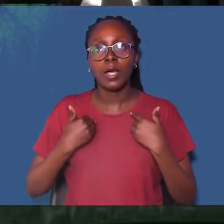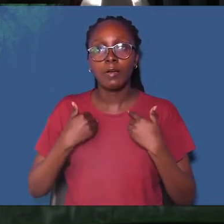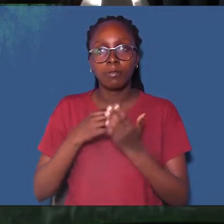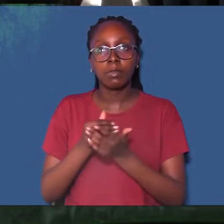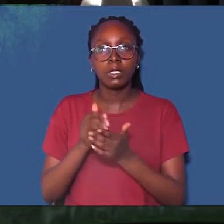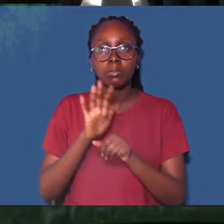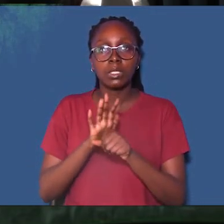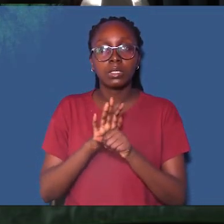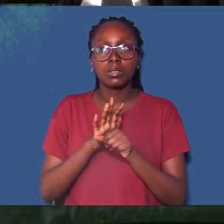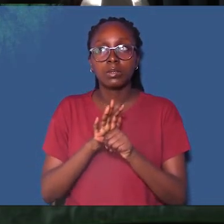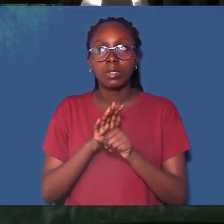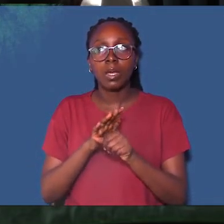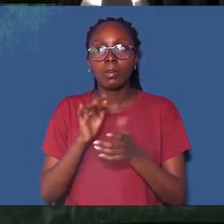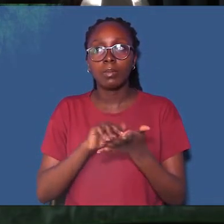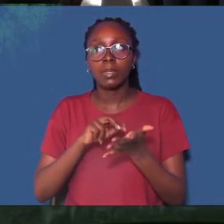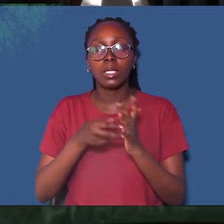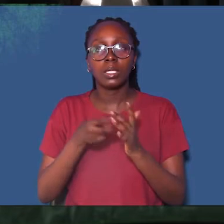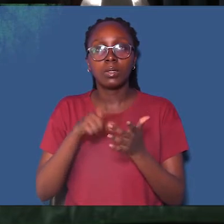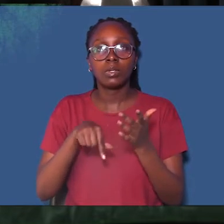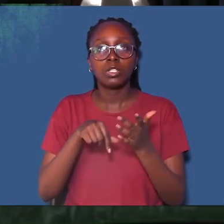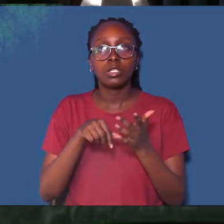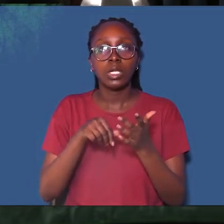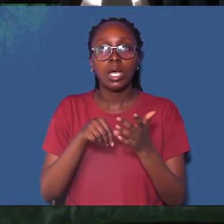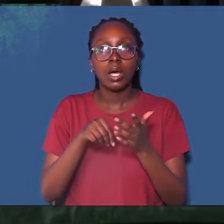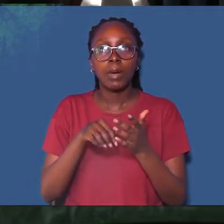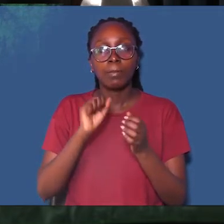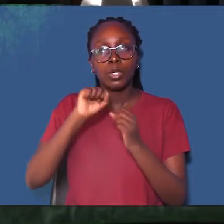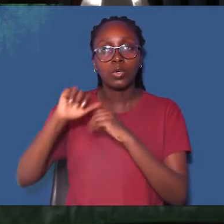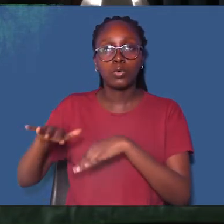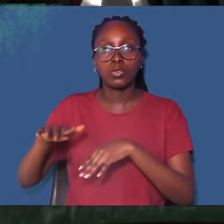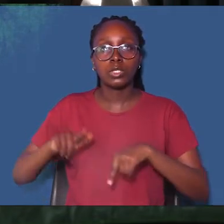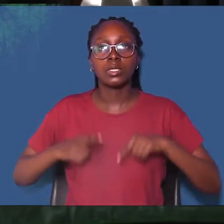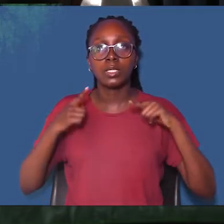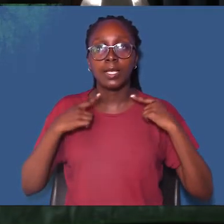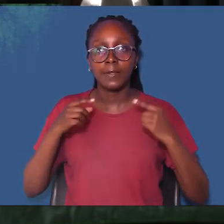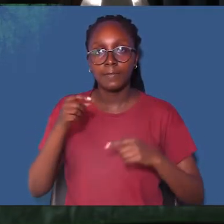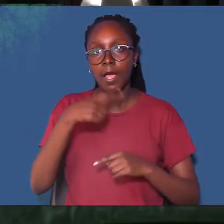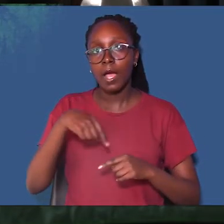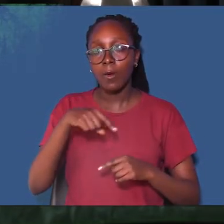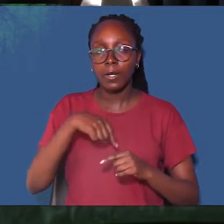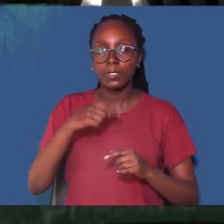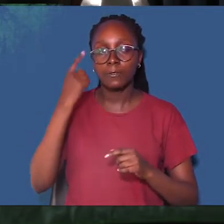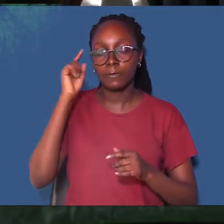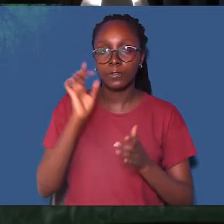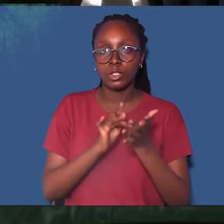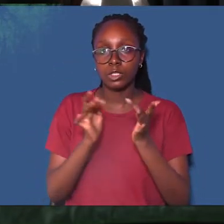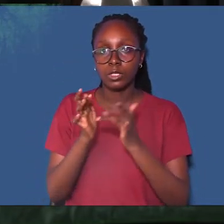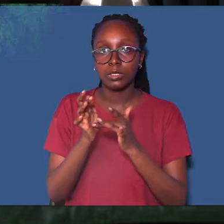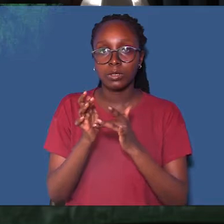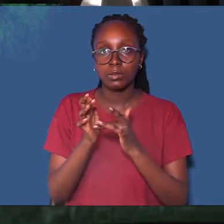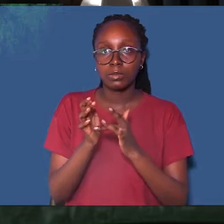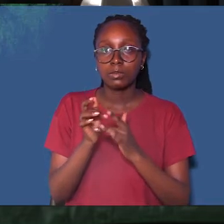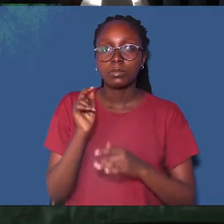lives in his. And so this call of our current time of just